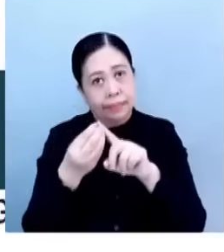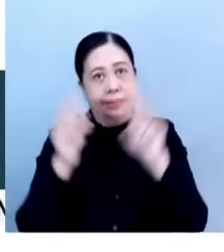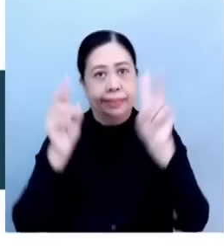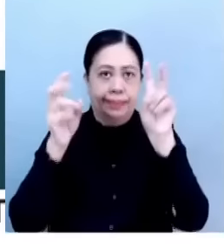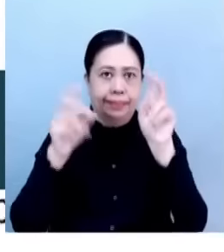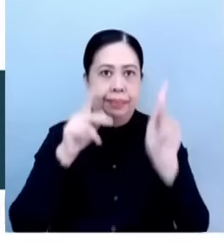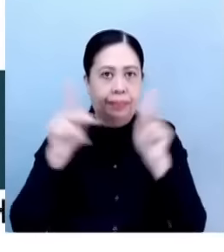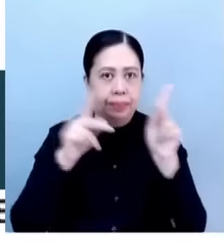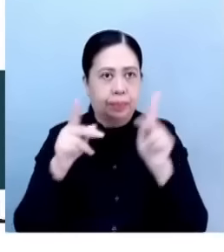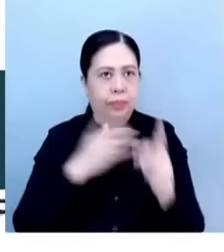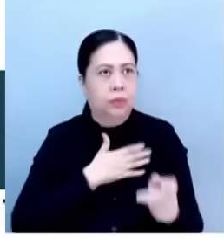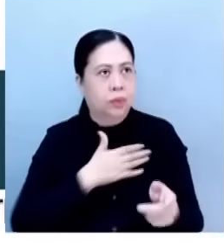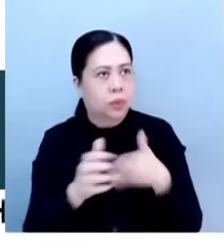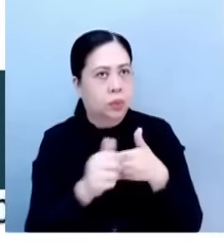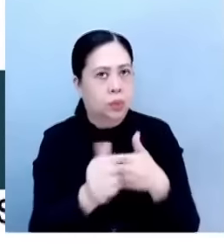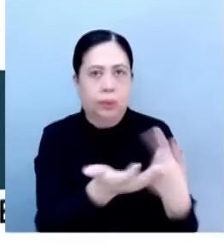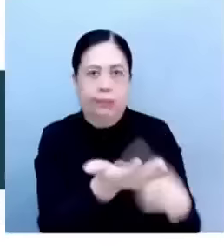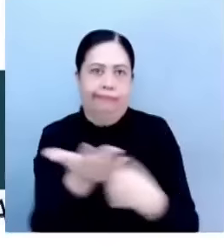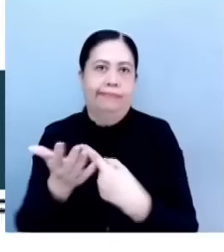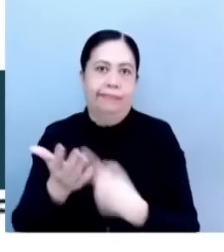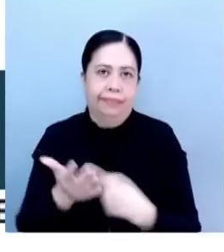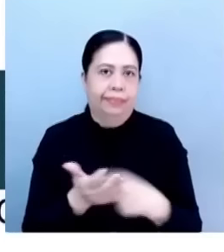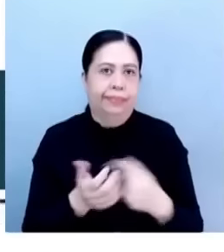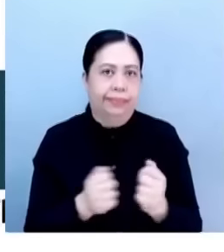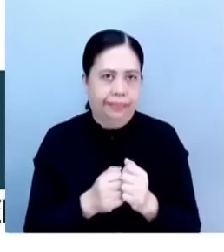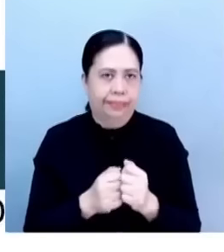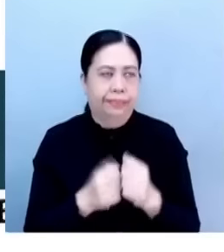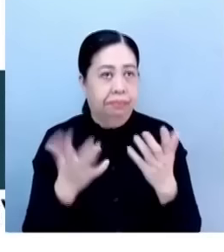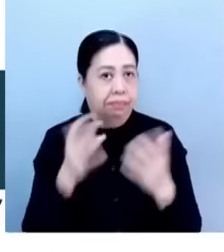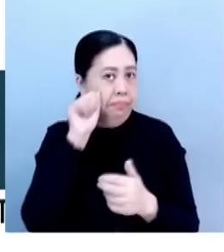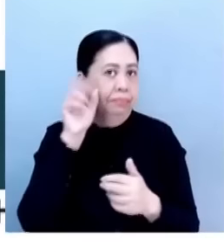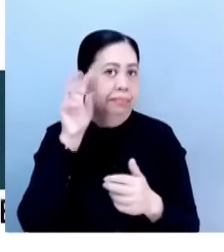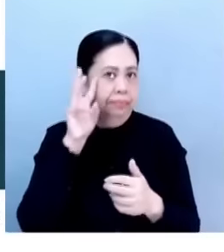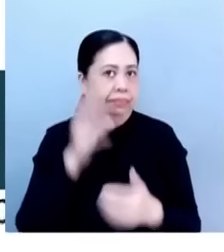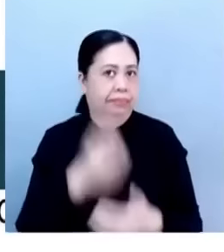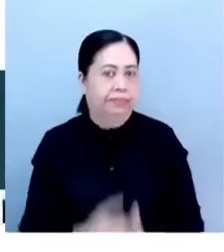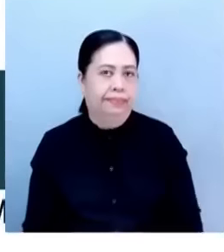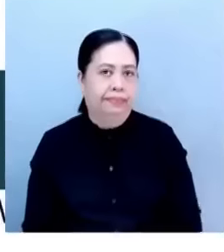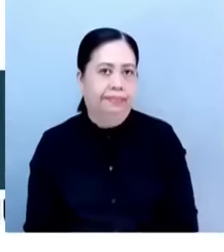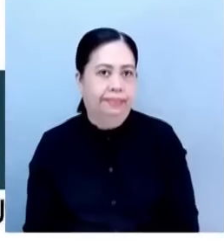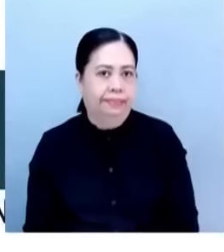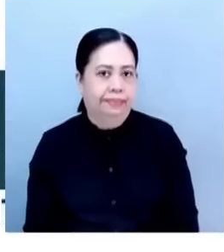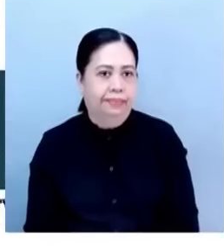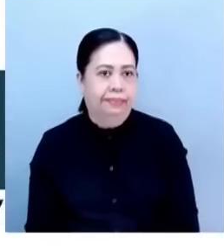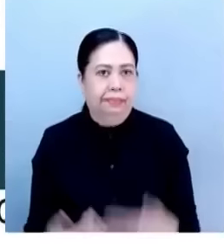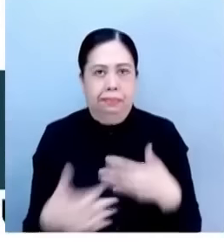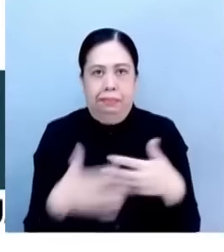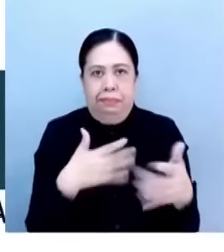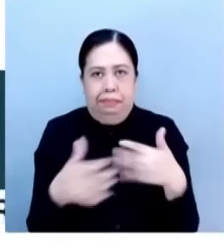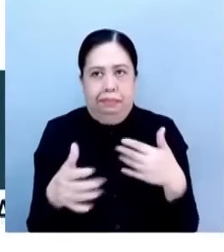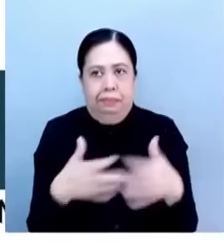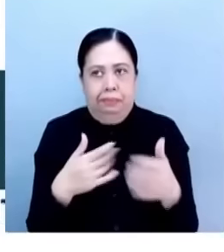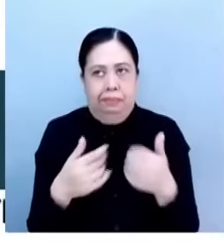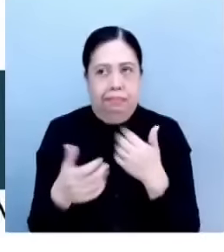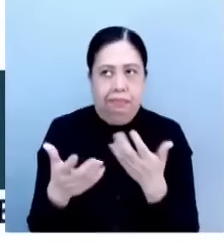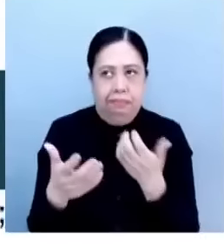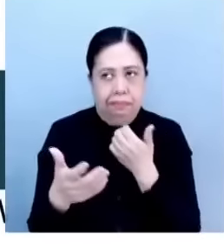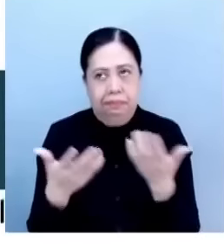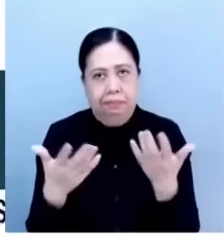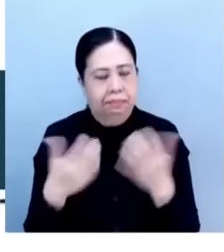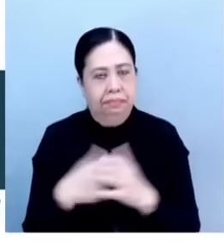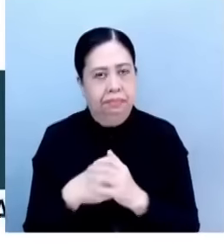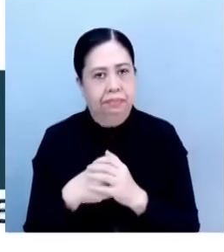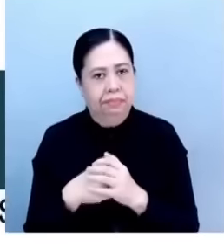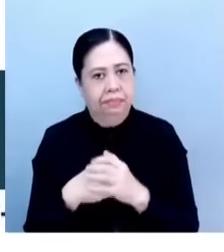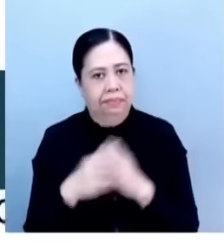people's initiative. Mm. All right. Should be aware of. All right. And we should guard. Let's. Mm-hmm. Yeah. Okay, I'm